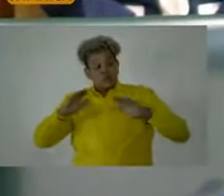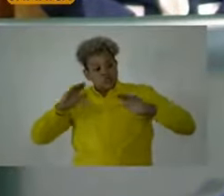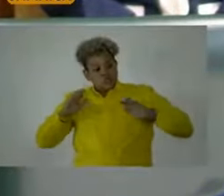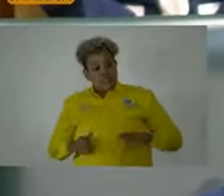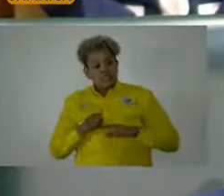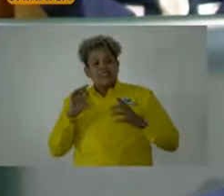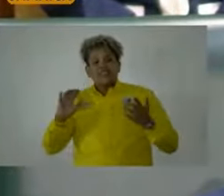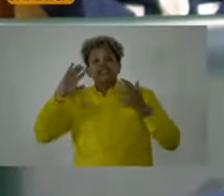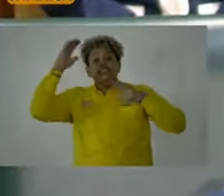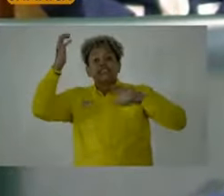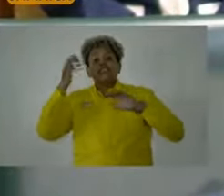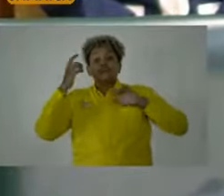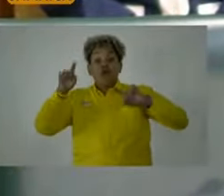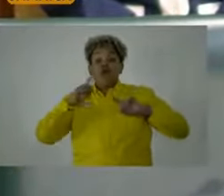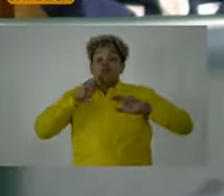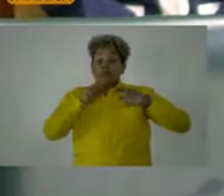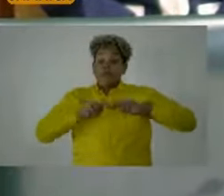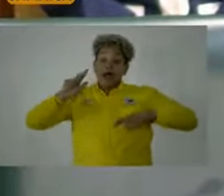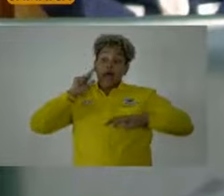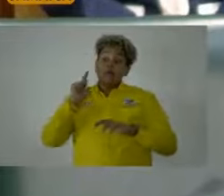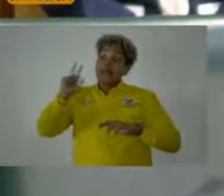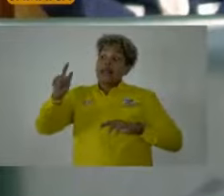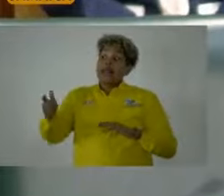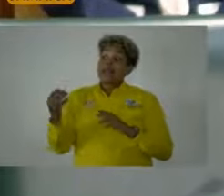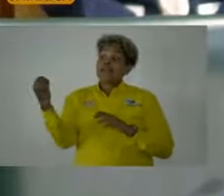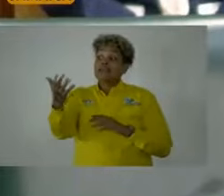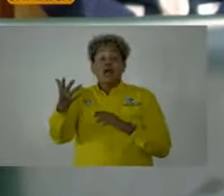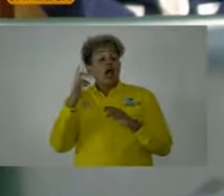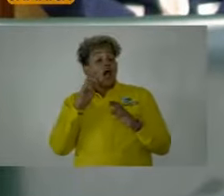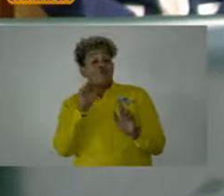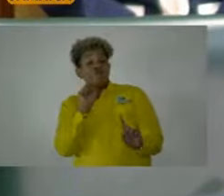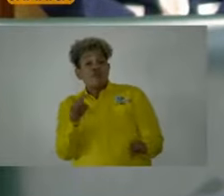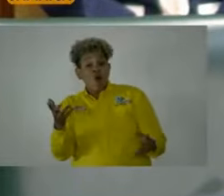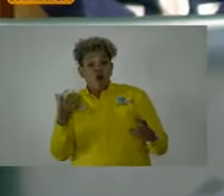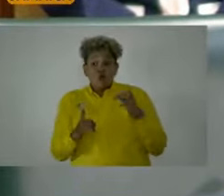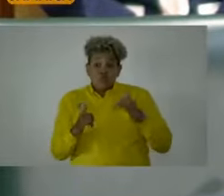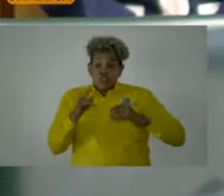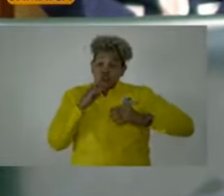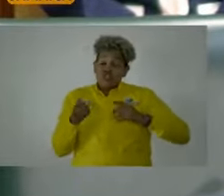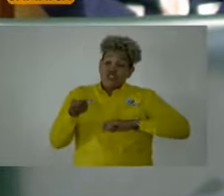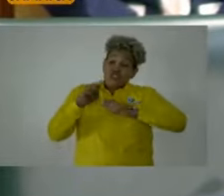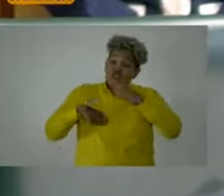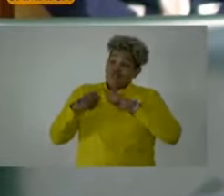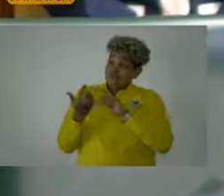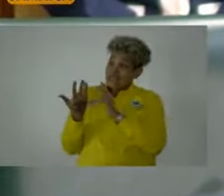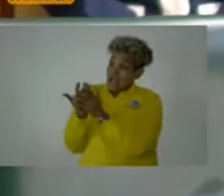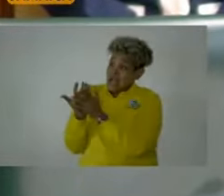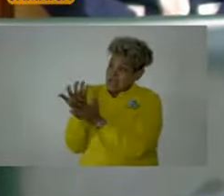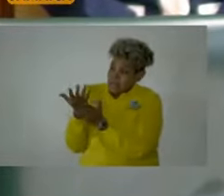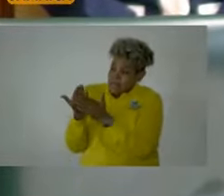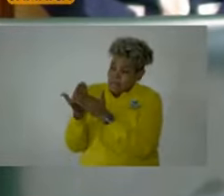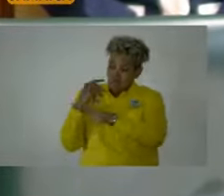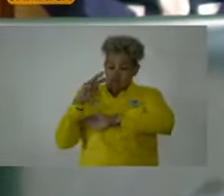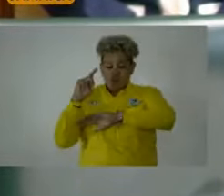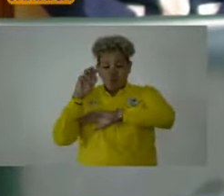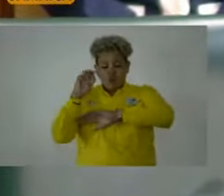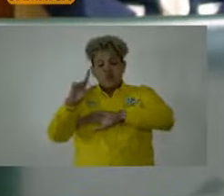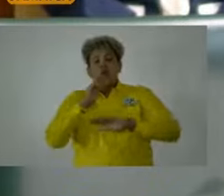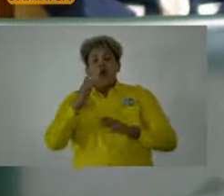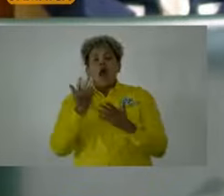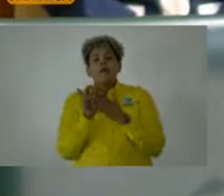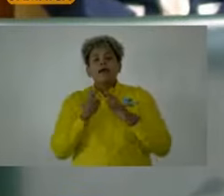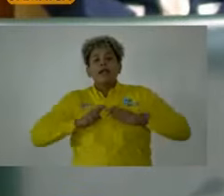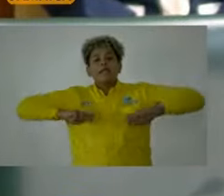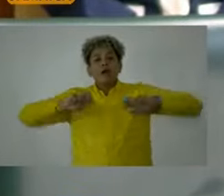the dispute. The panel will thereafter issue a report, which can subsequently be appealed before the WTO's appellate